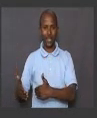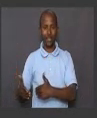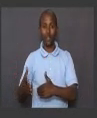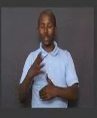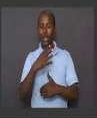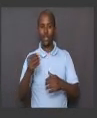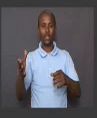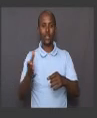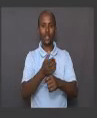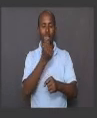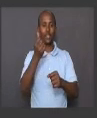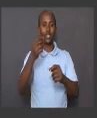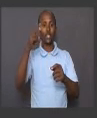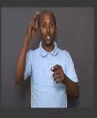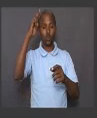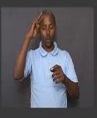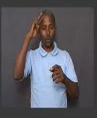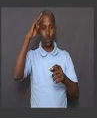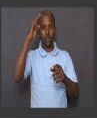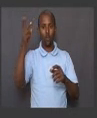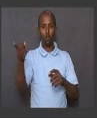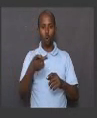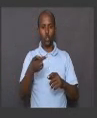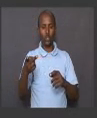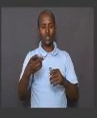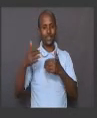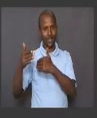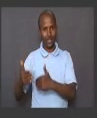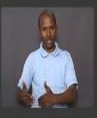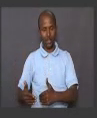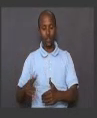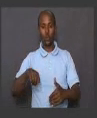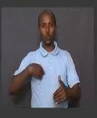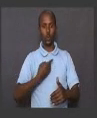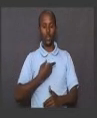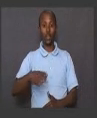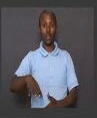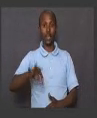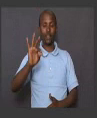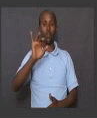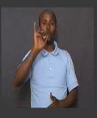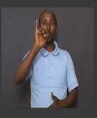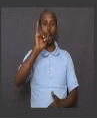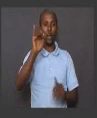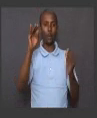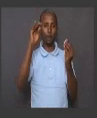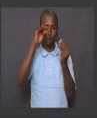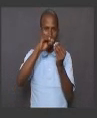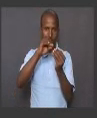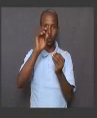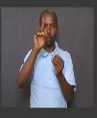and take the square root of both sides, we get y plus